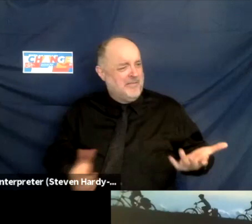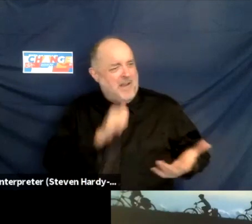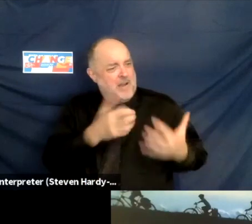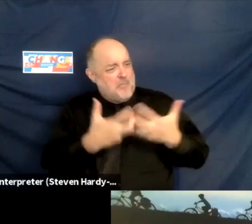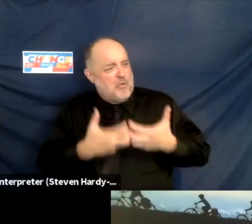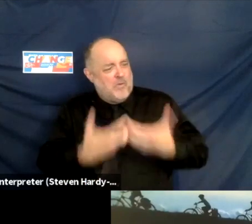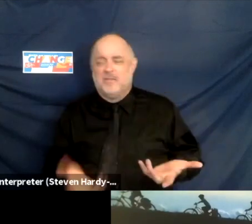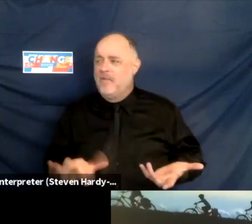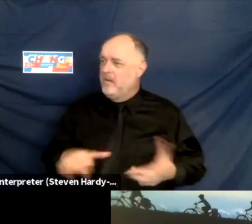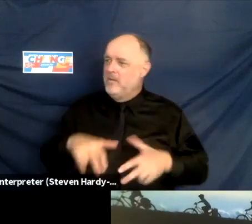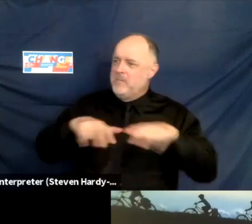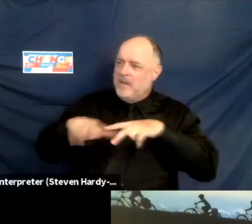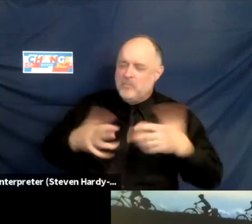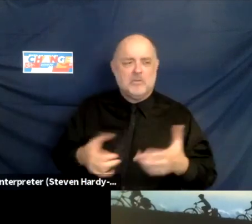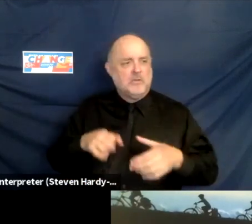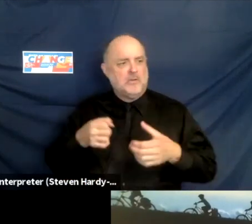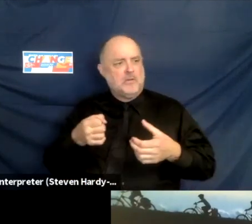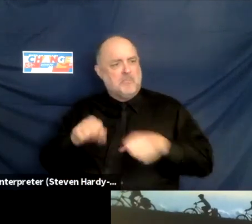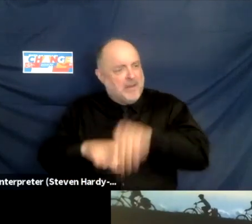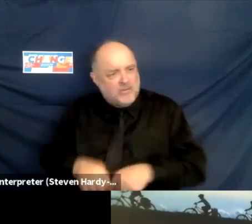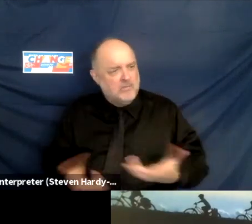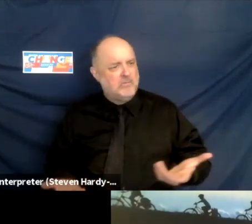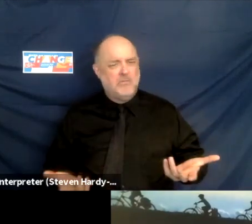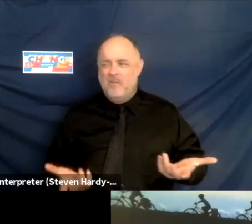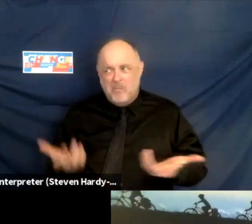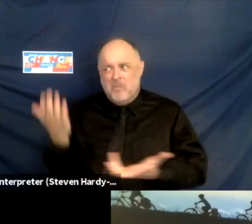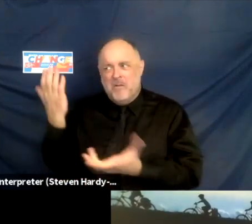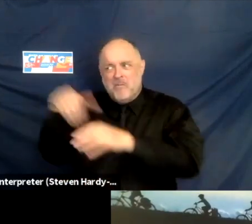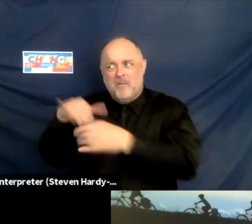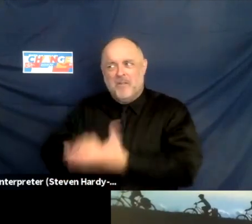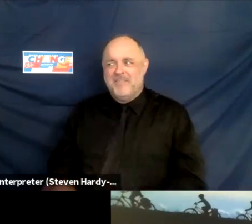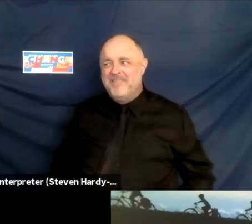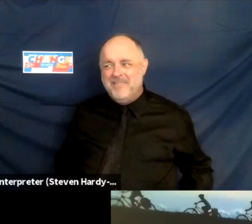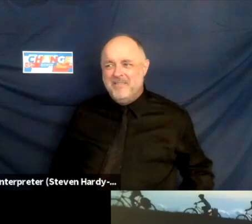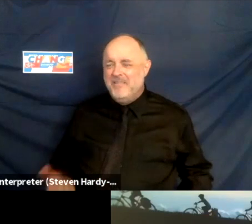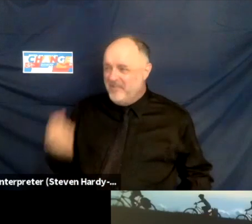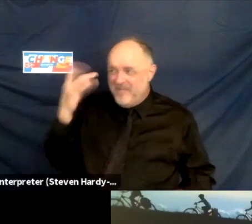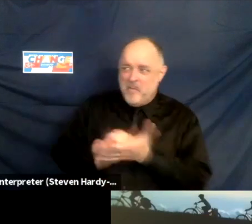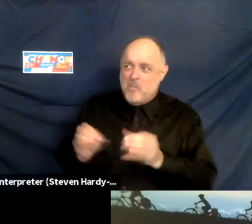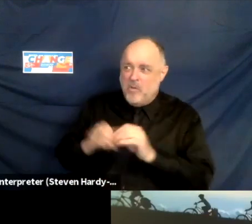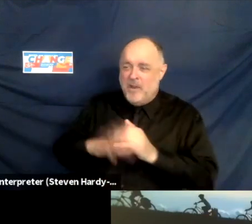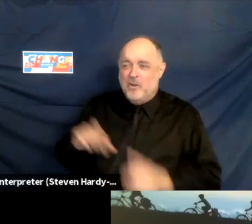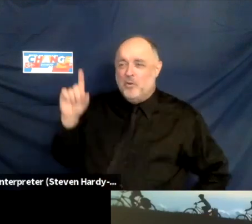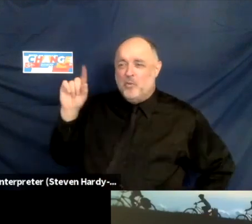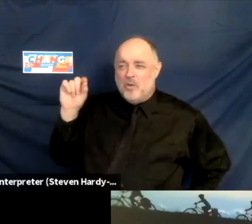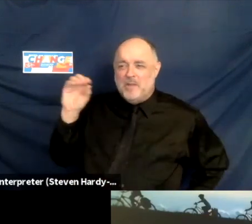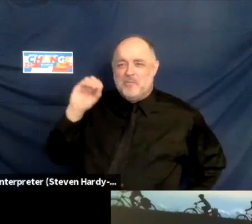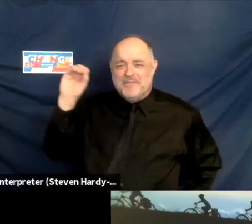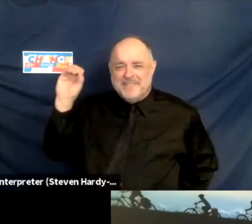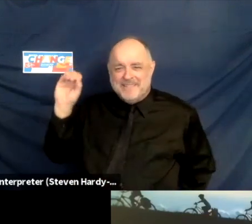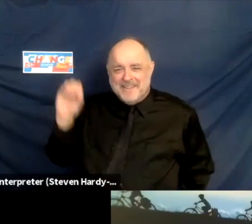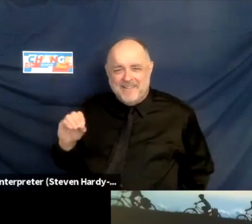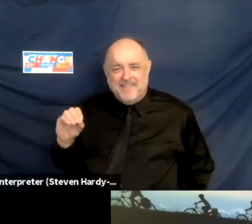or pedestrians come into play. More than 20% of all vehicle trips are 1 mile or shorter. Think of that.